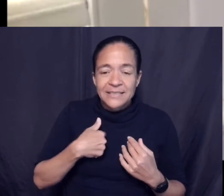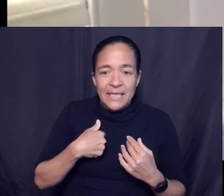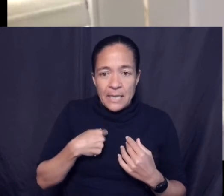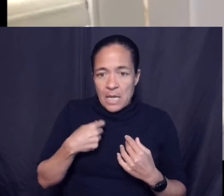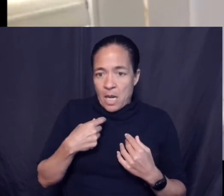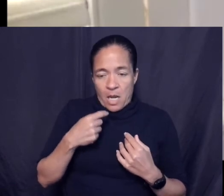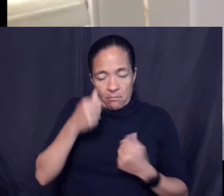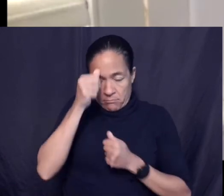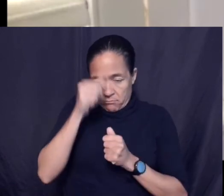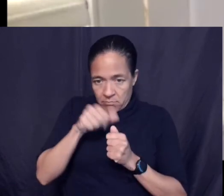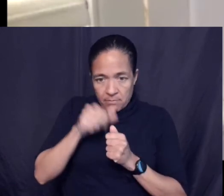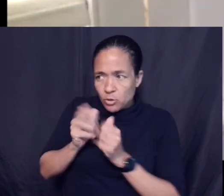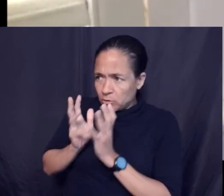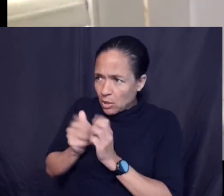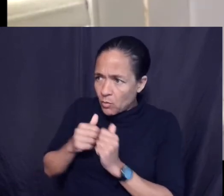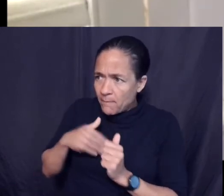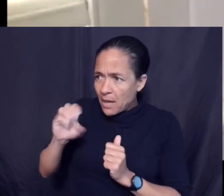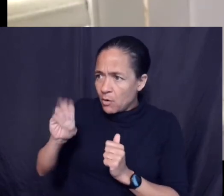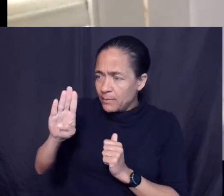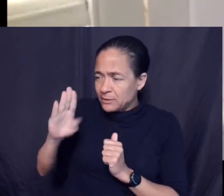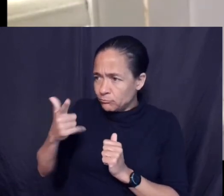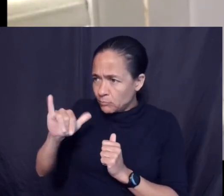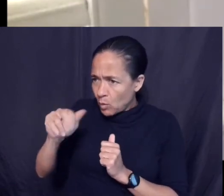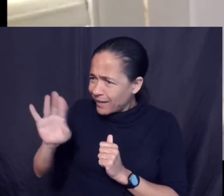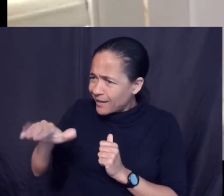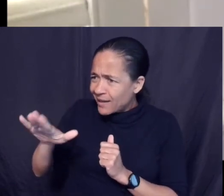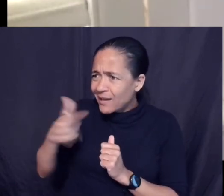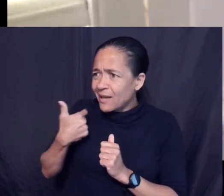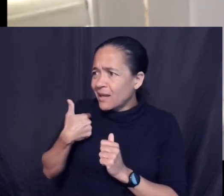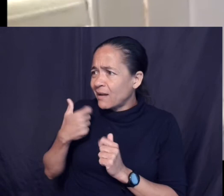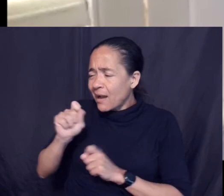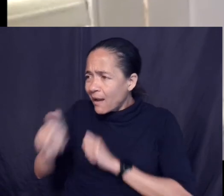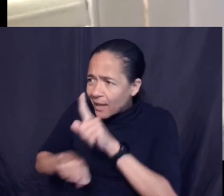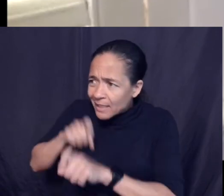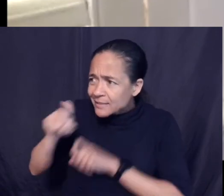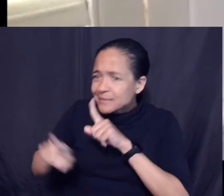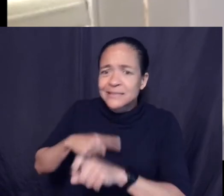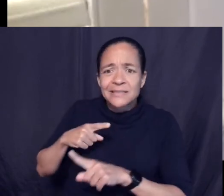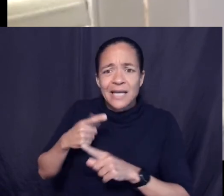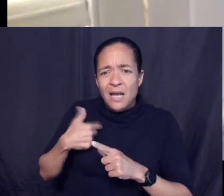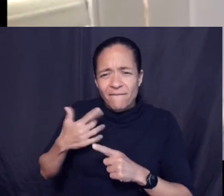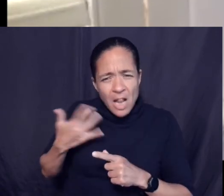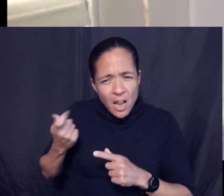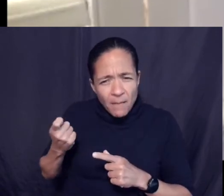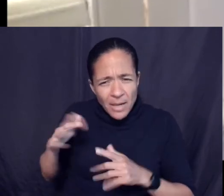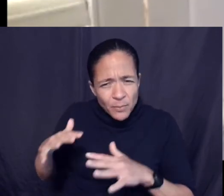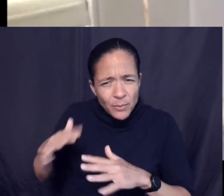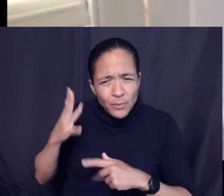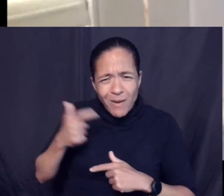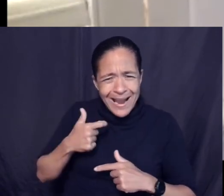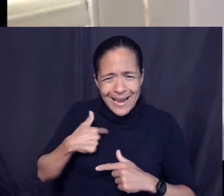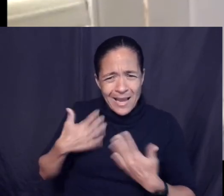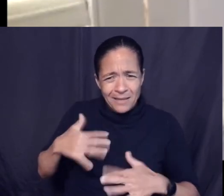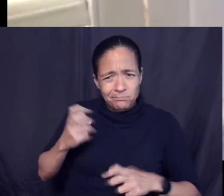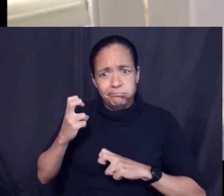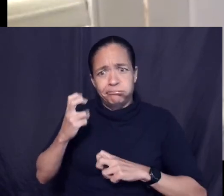have very vivid memories of talking to my OB about it and asking questions and being nervous about how sick I was. I